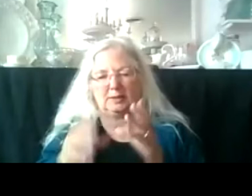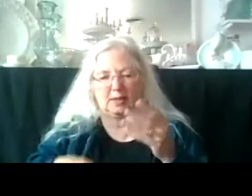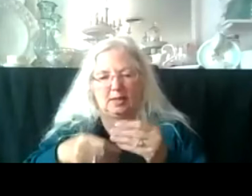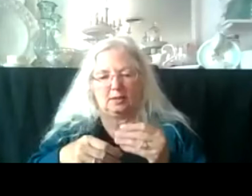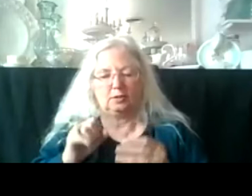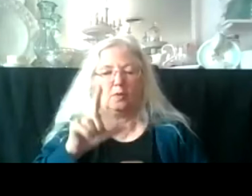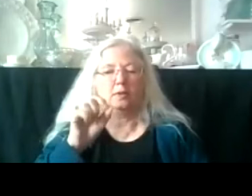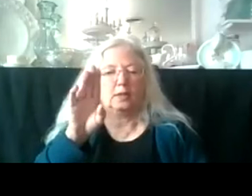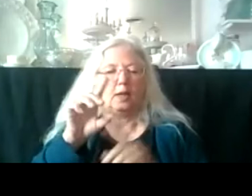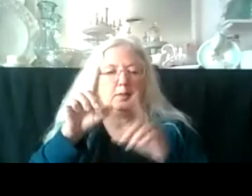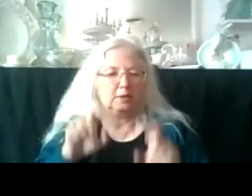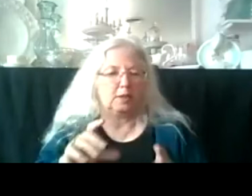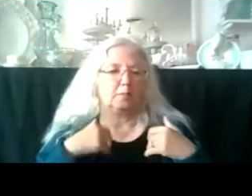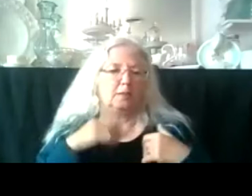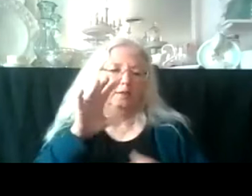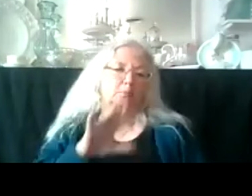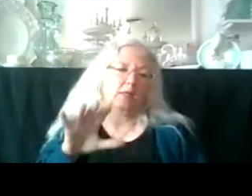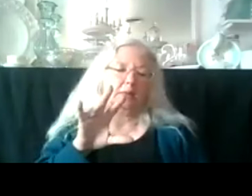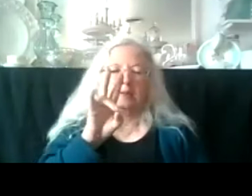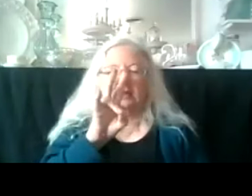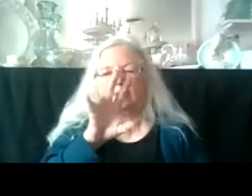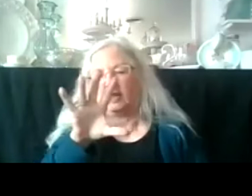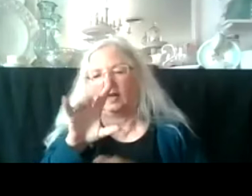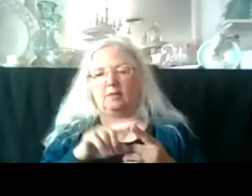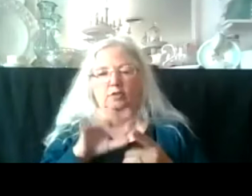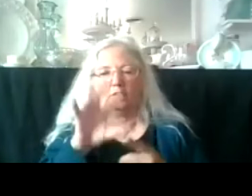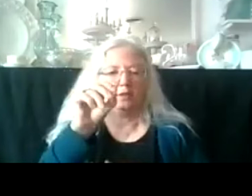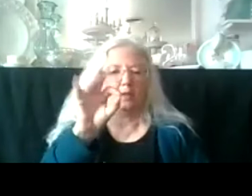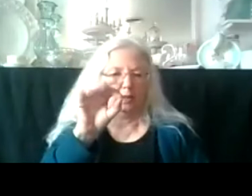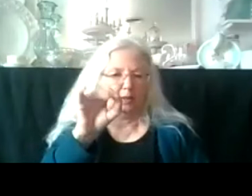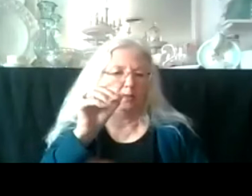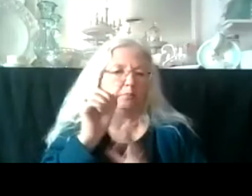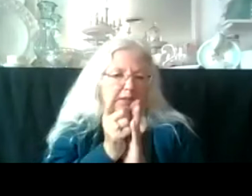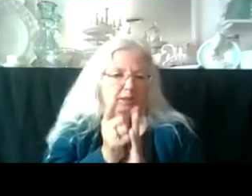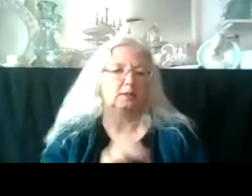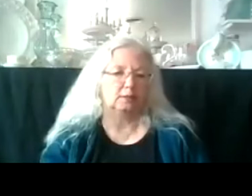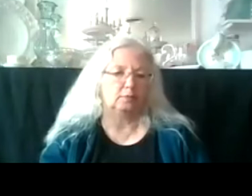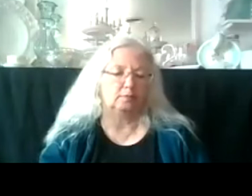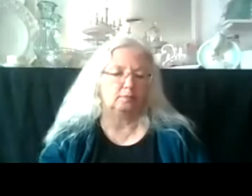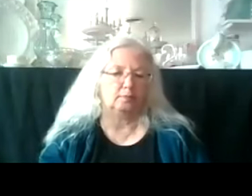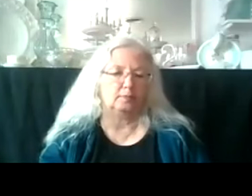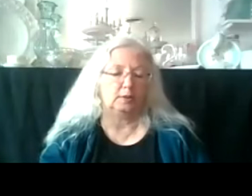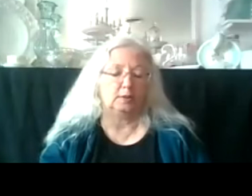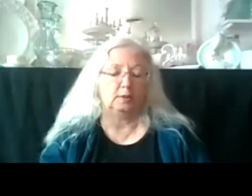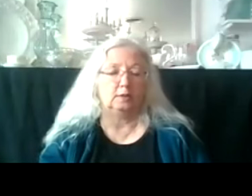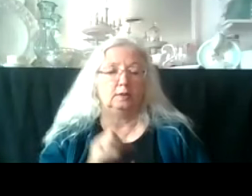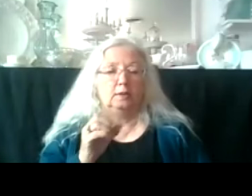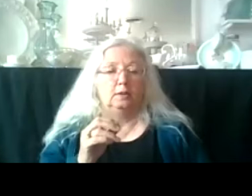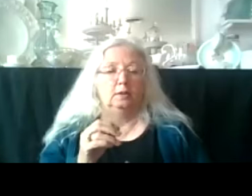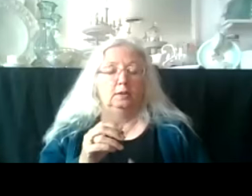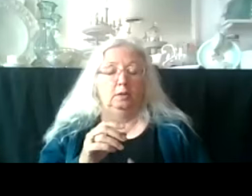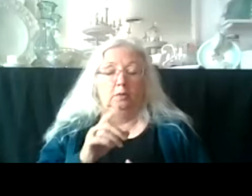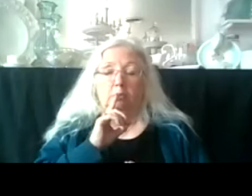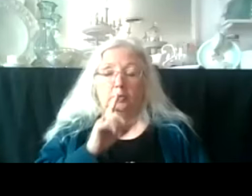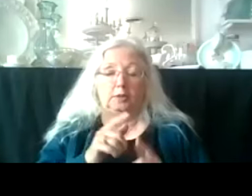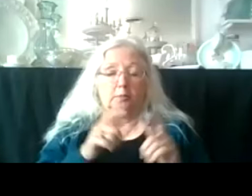lab exams have somewhere like 75 to 90 minutes. So worst case scenario with a really big lab